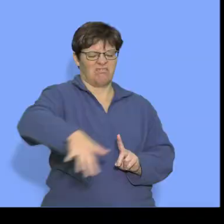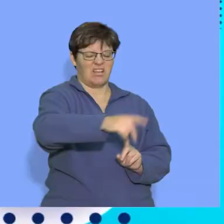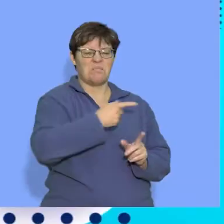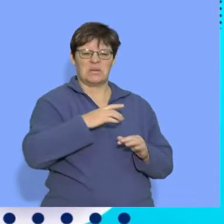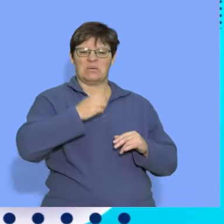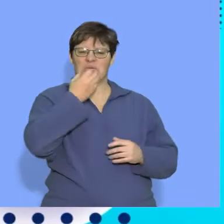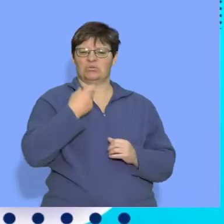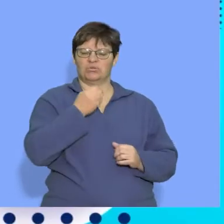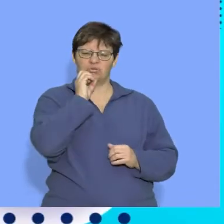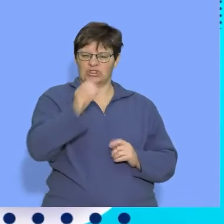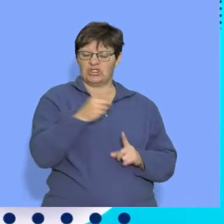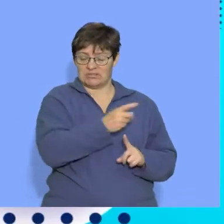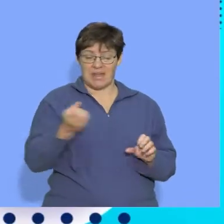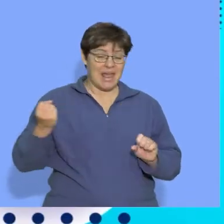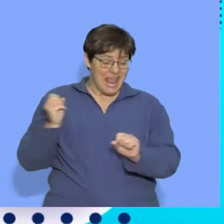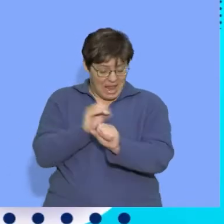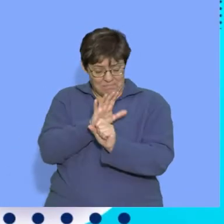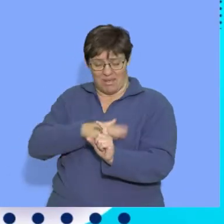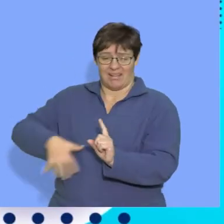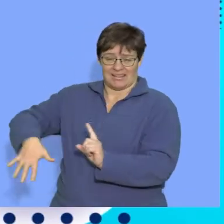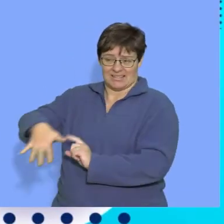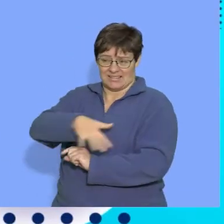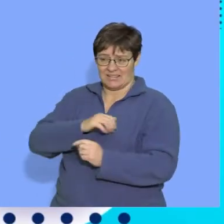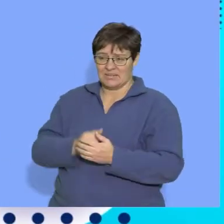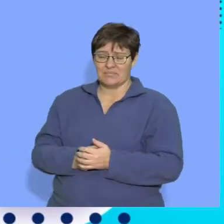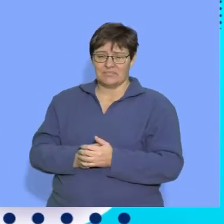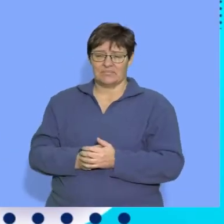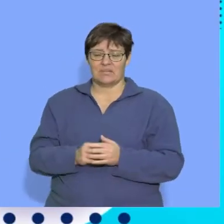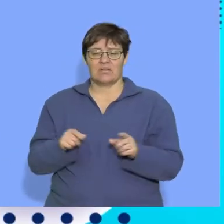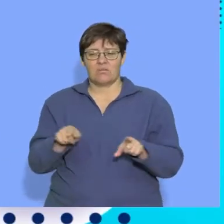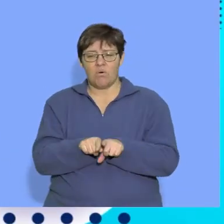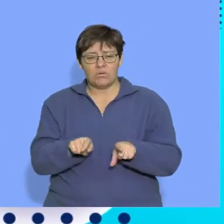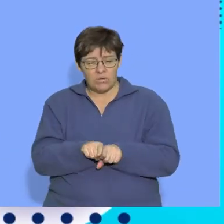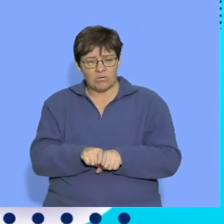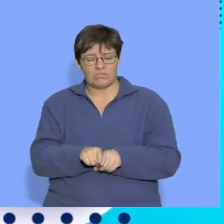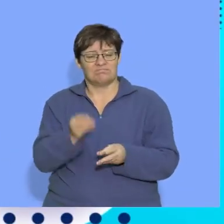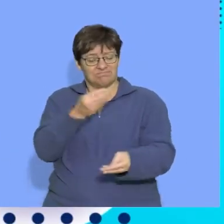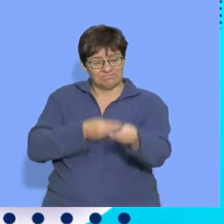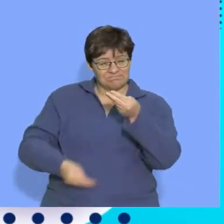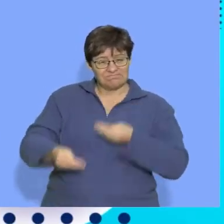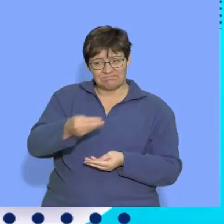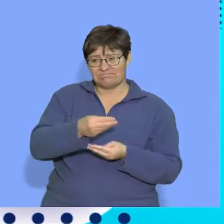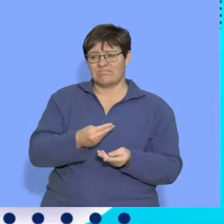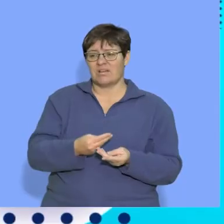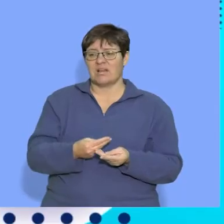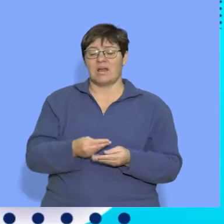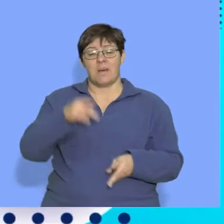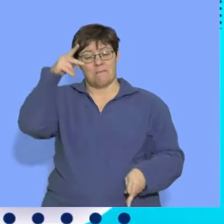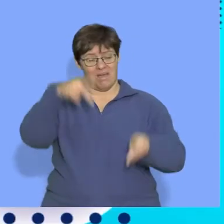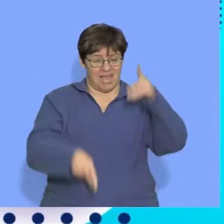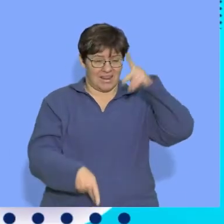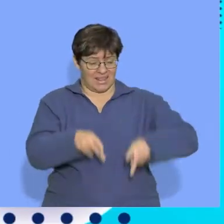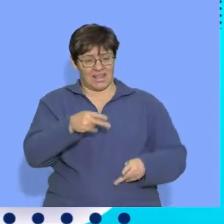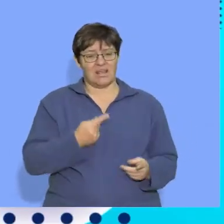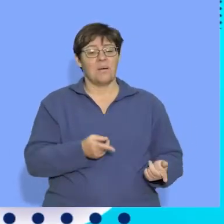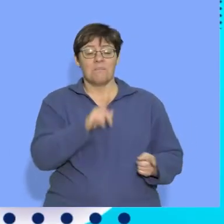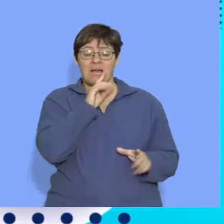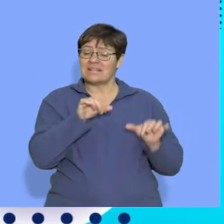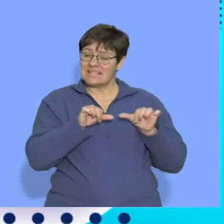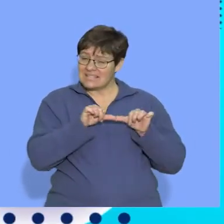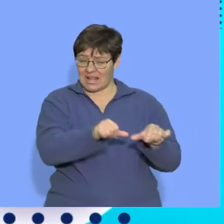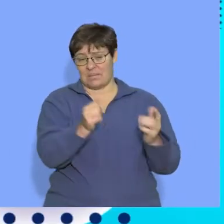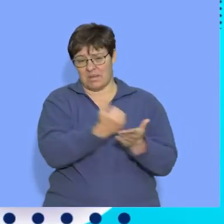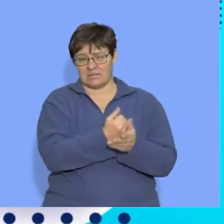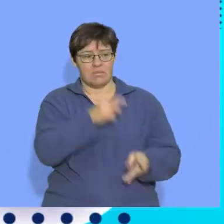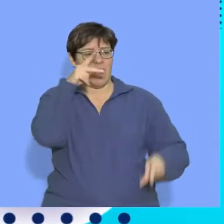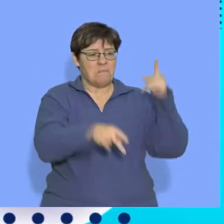has provided lots of revenue to a country such as South Africa. However, we got to look at sustainable mining and the impact that